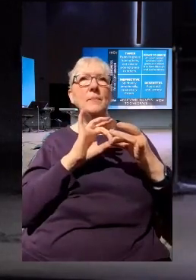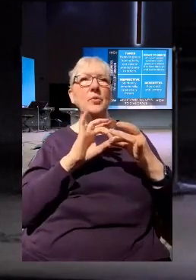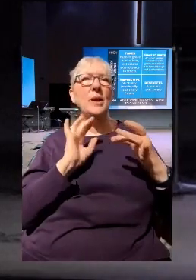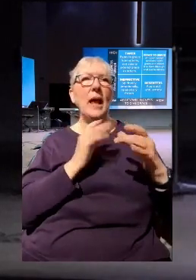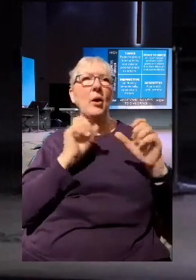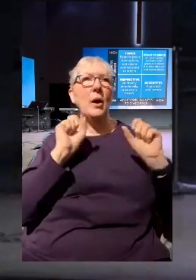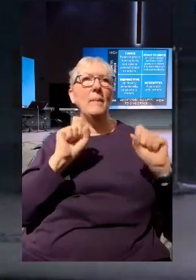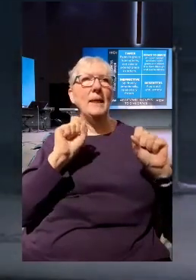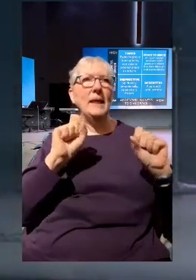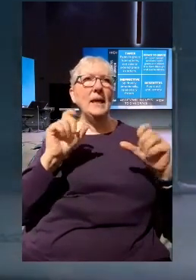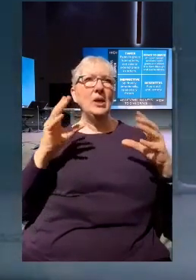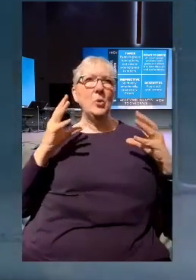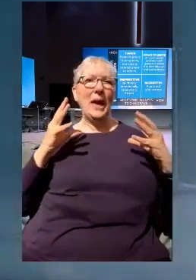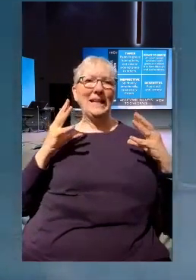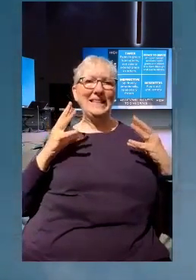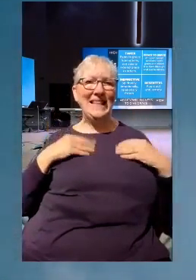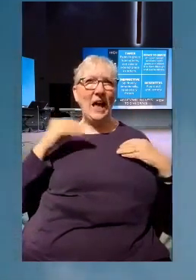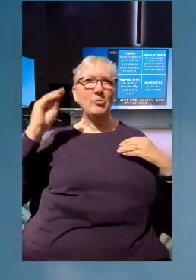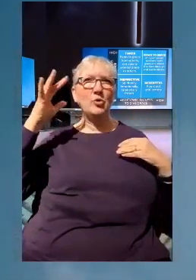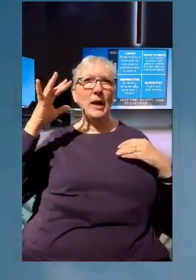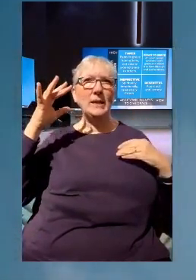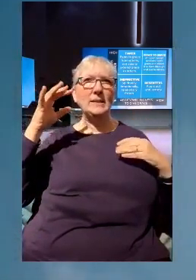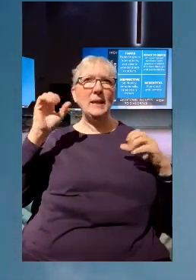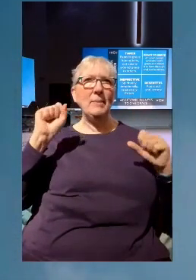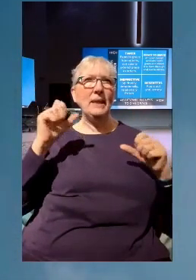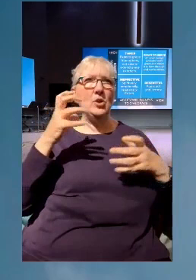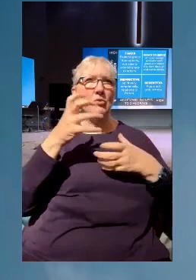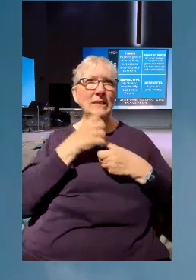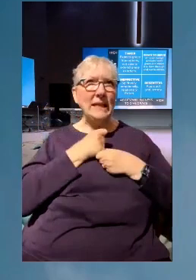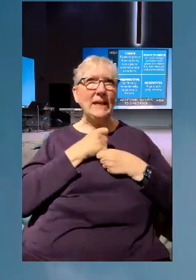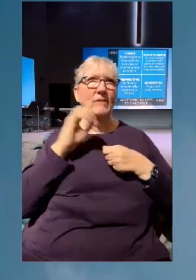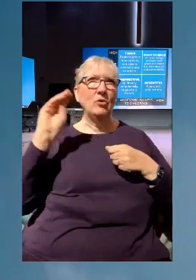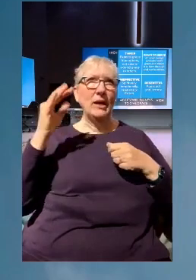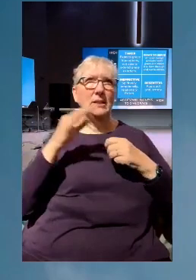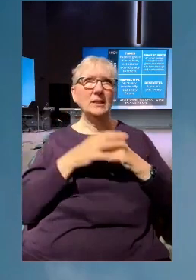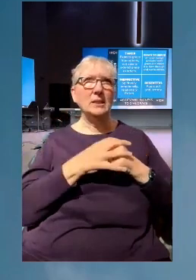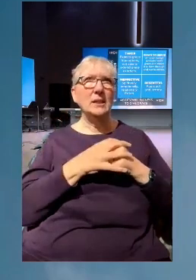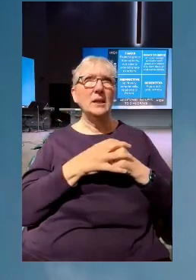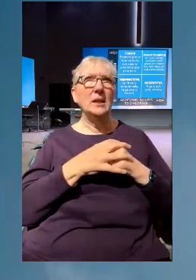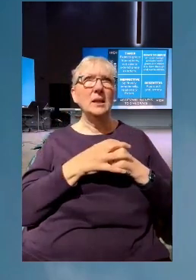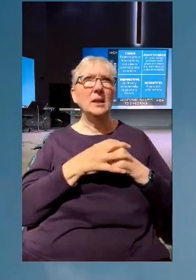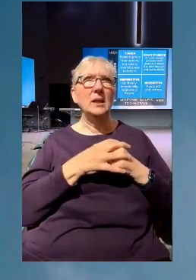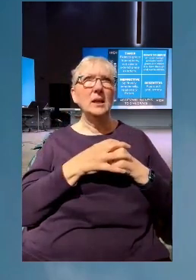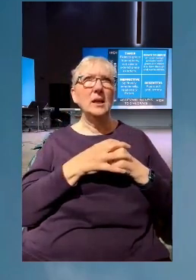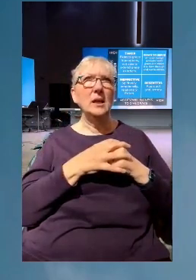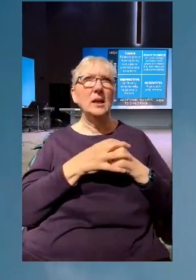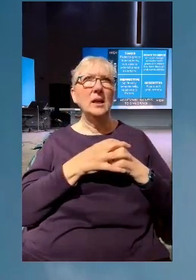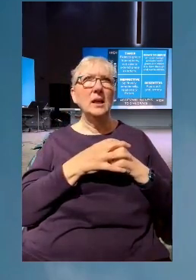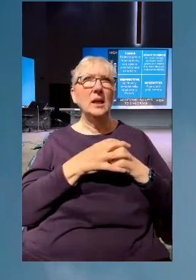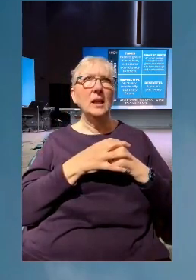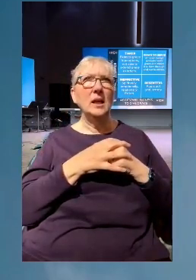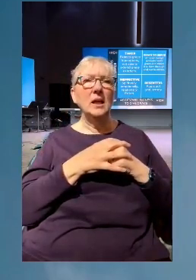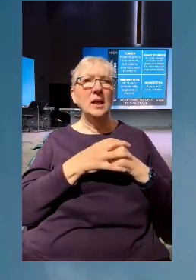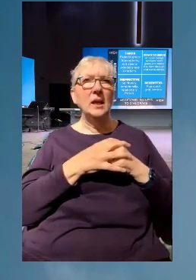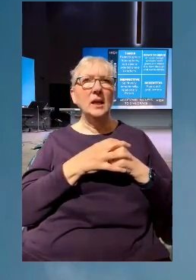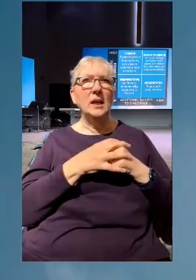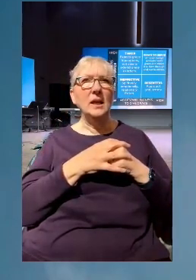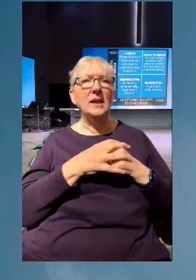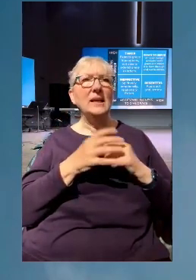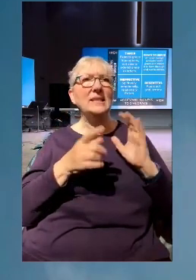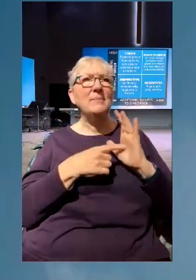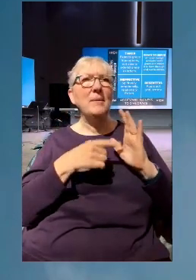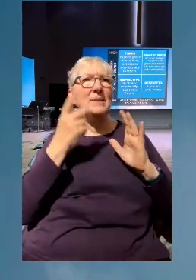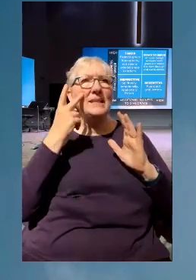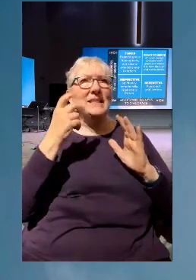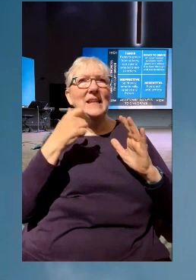accept grace and our ability to receive grace. And there's these little quadrants that I see people stationed in. Sometimes I see myself moving around the